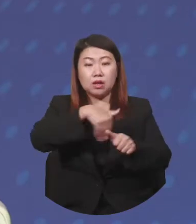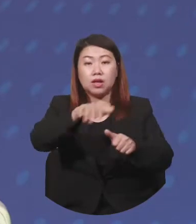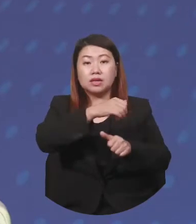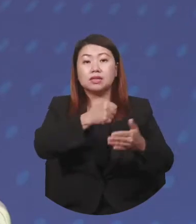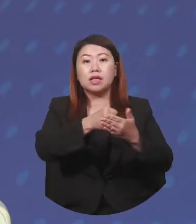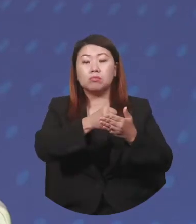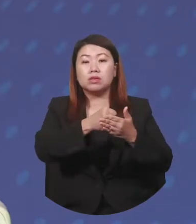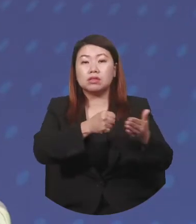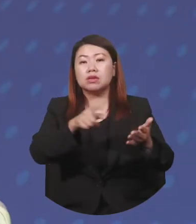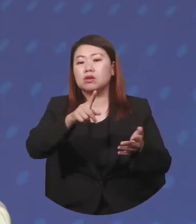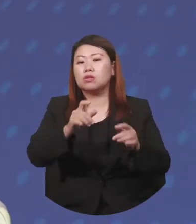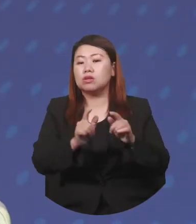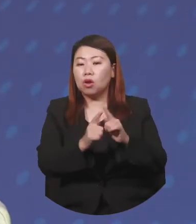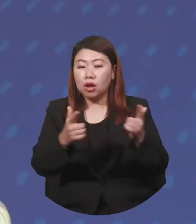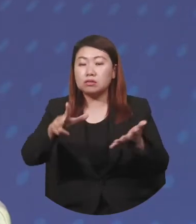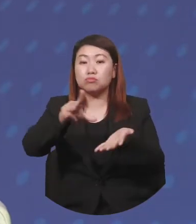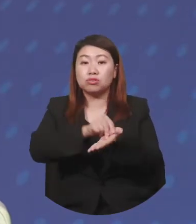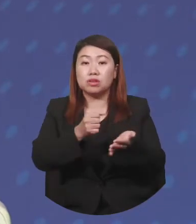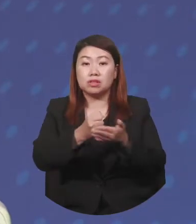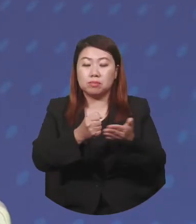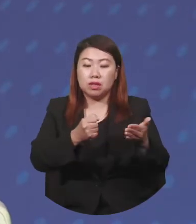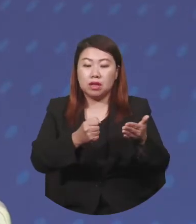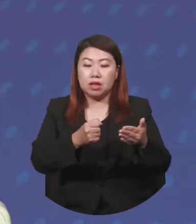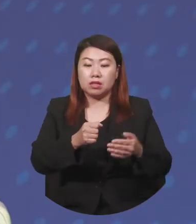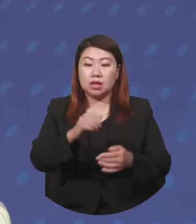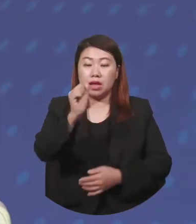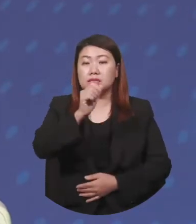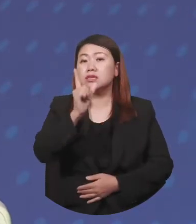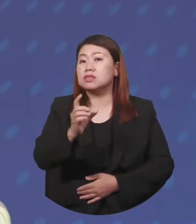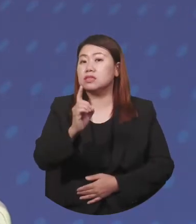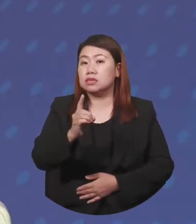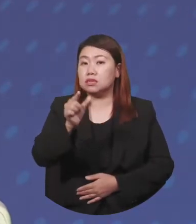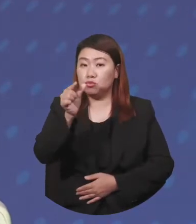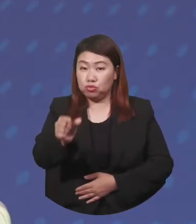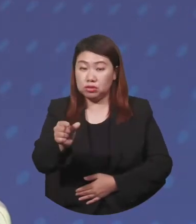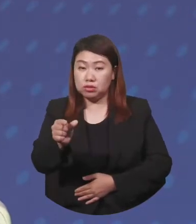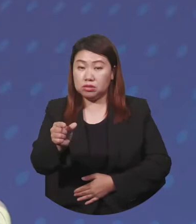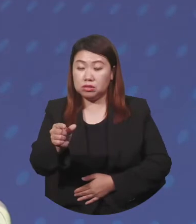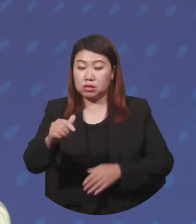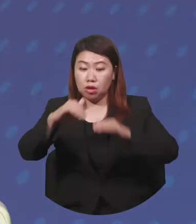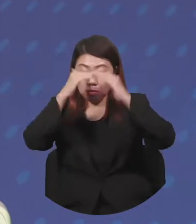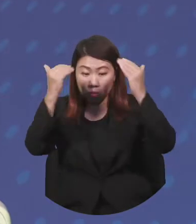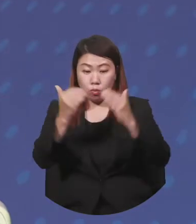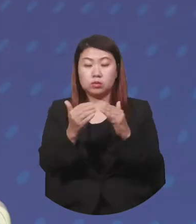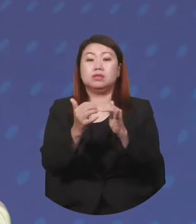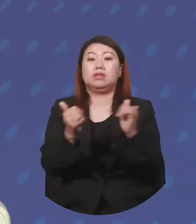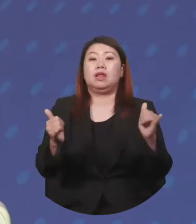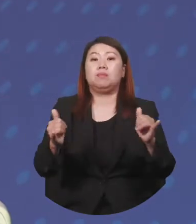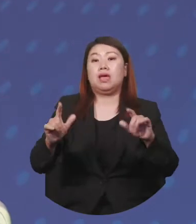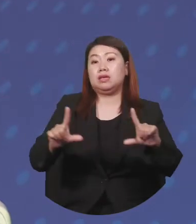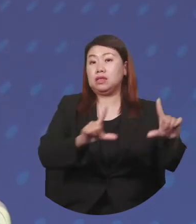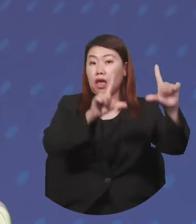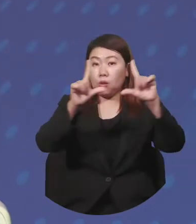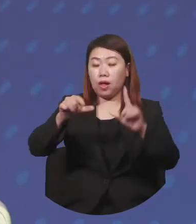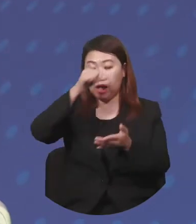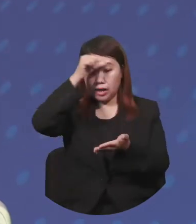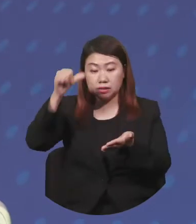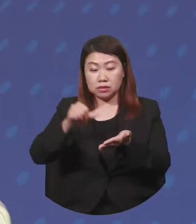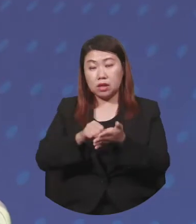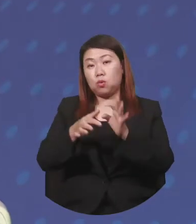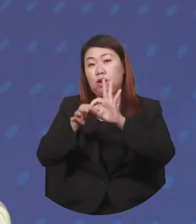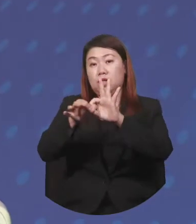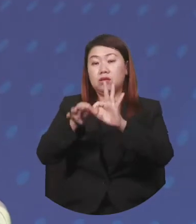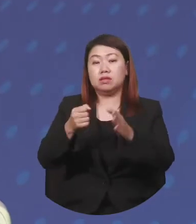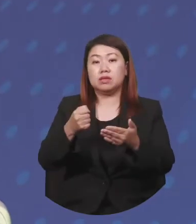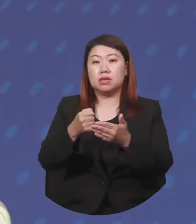livelihood, and that's why the urgency has to be there. And following up on what Stefan said